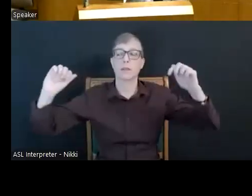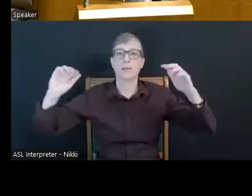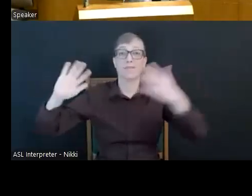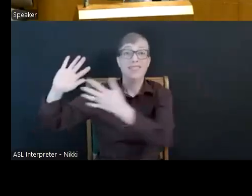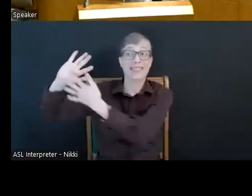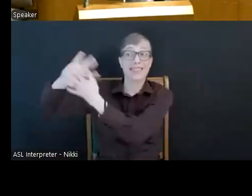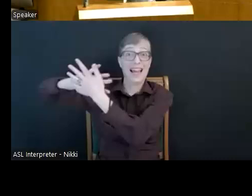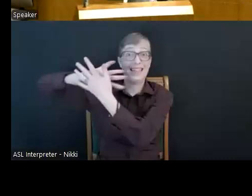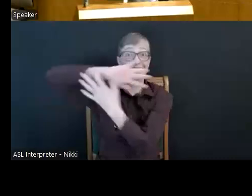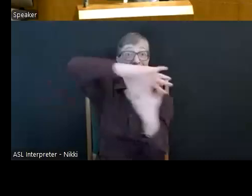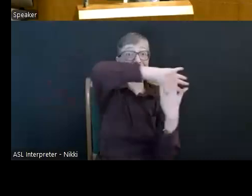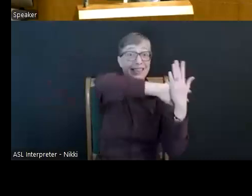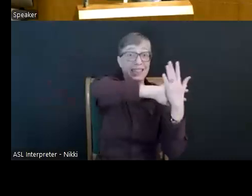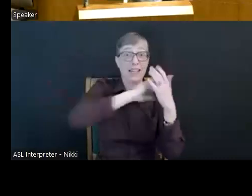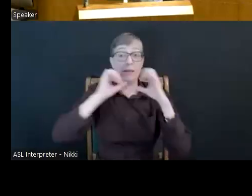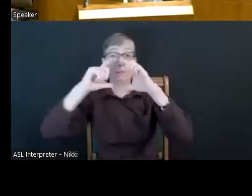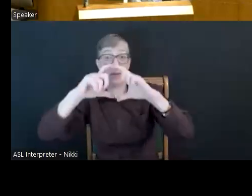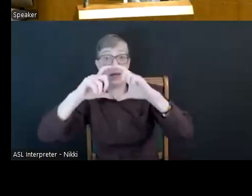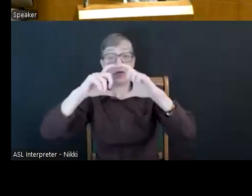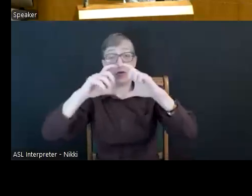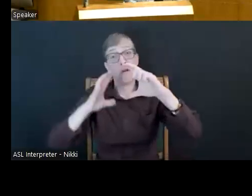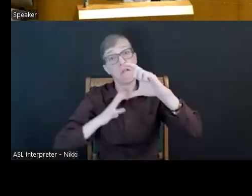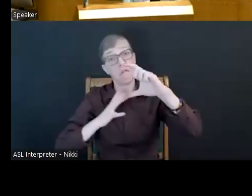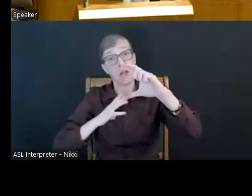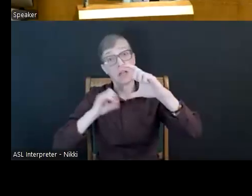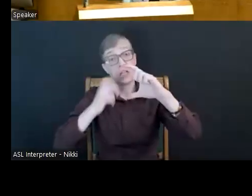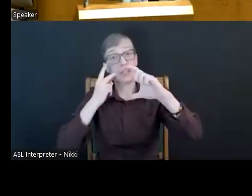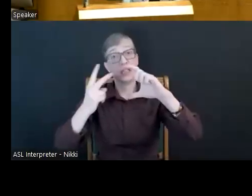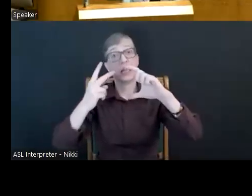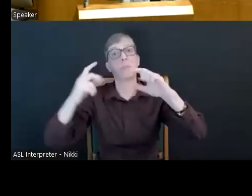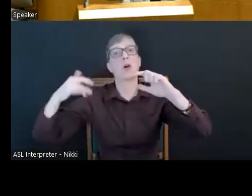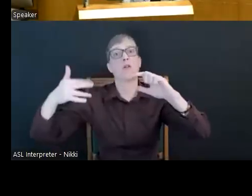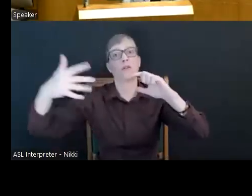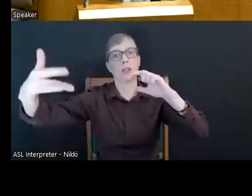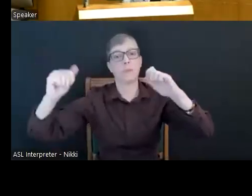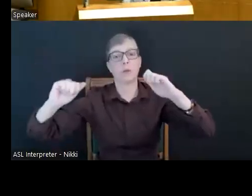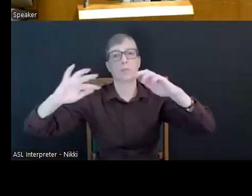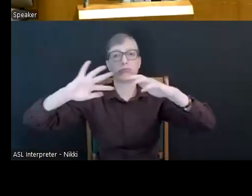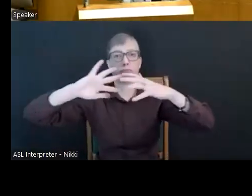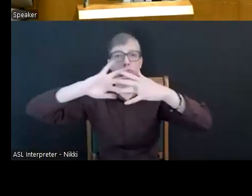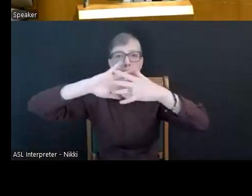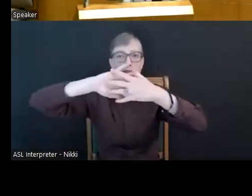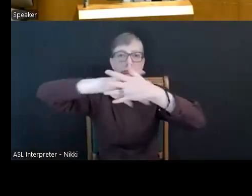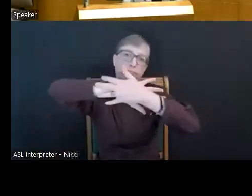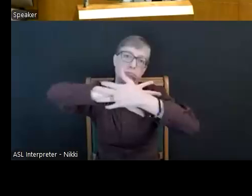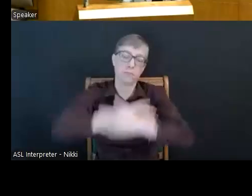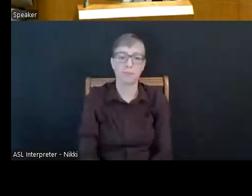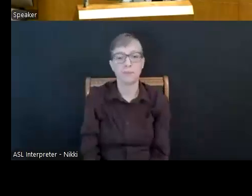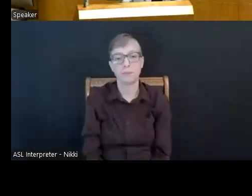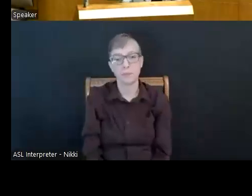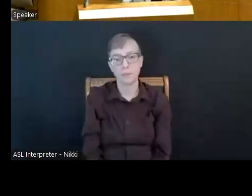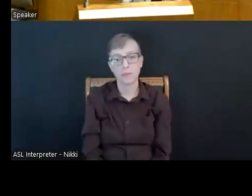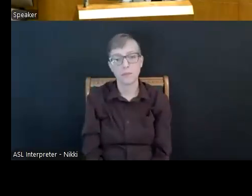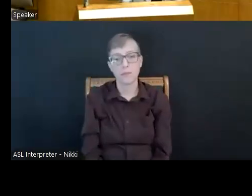the visual world may look like for somebody with this condition. So again, it's progressive over time. And many people